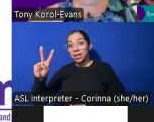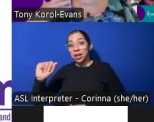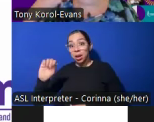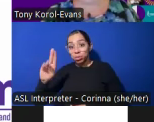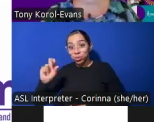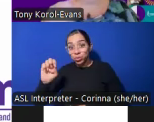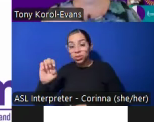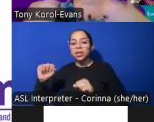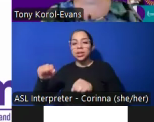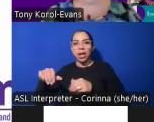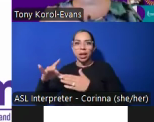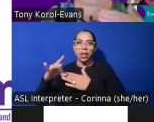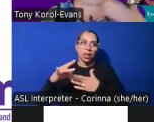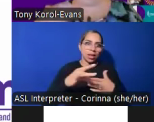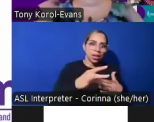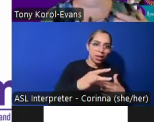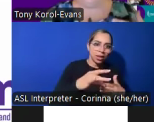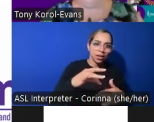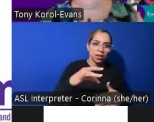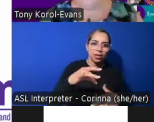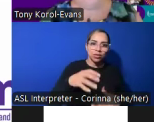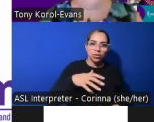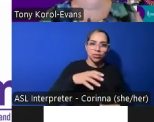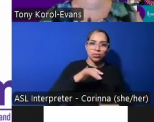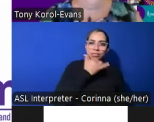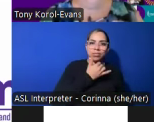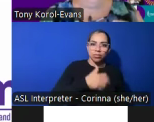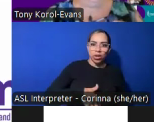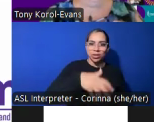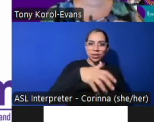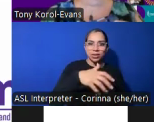Either one can trigger the other.